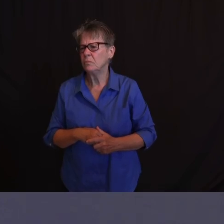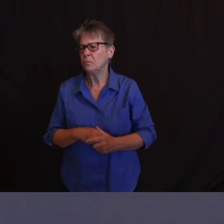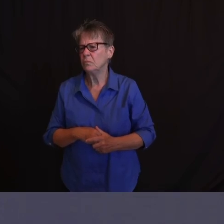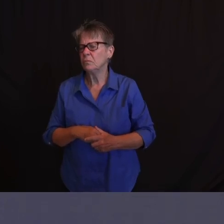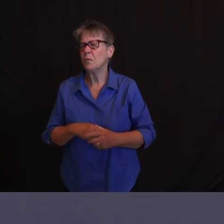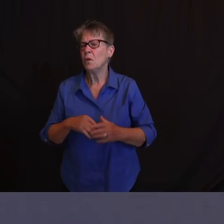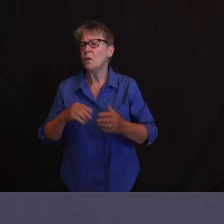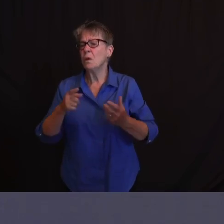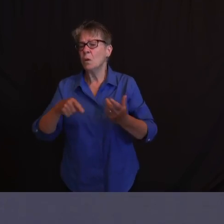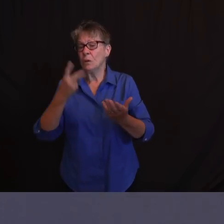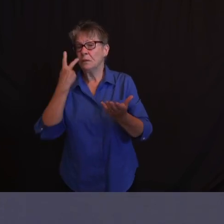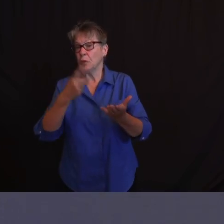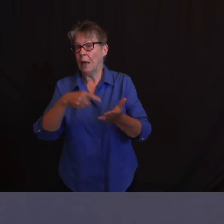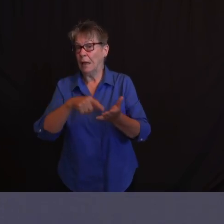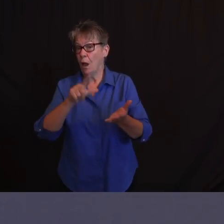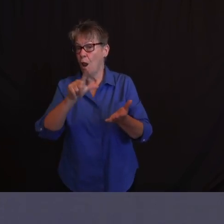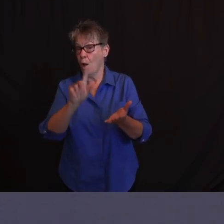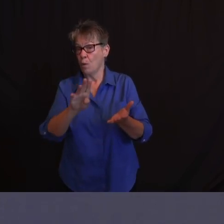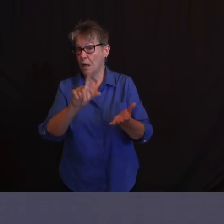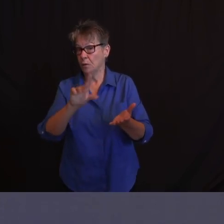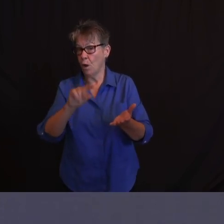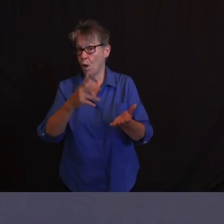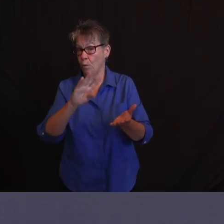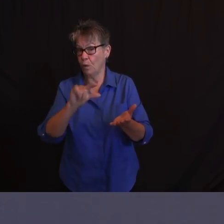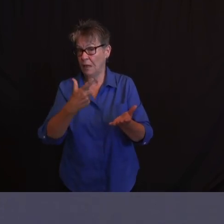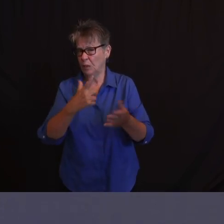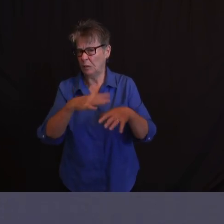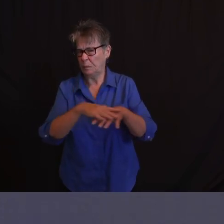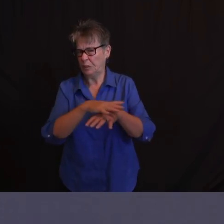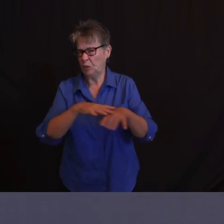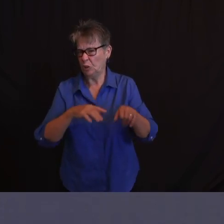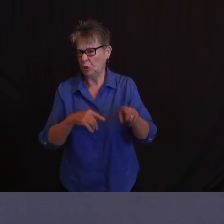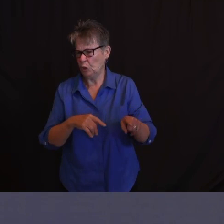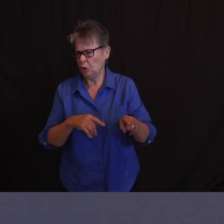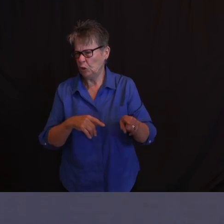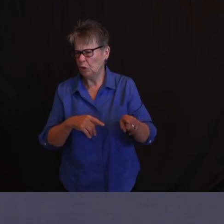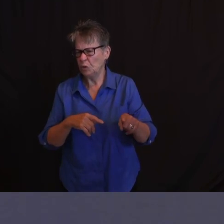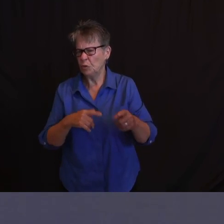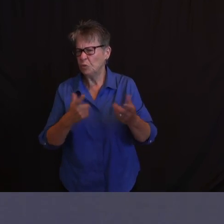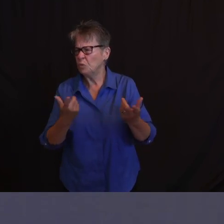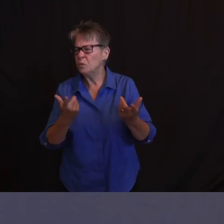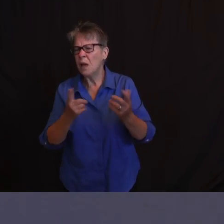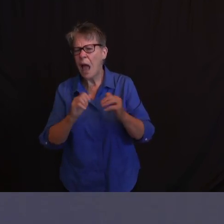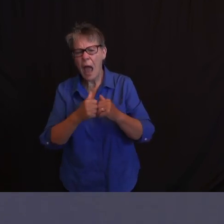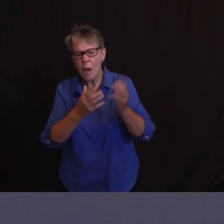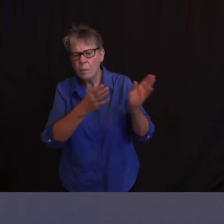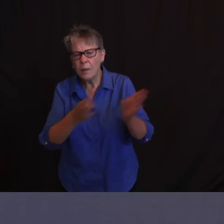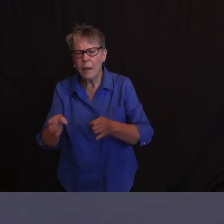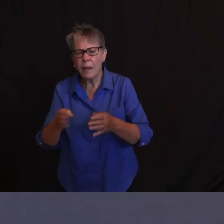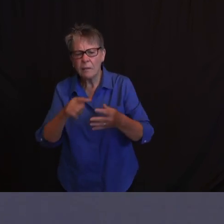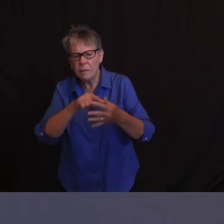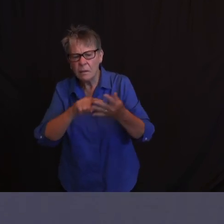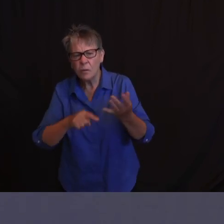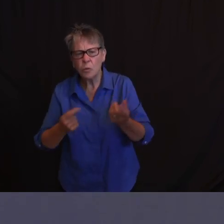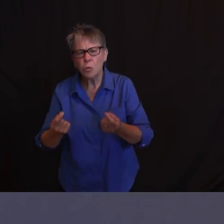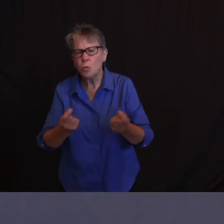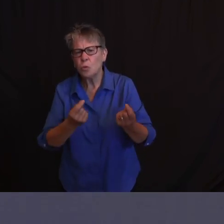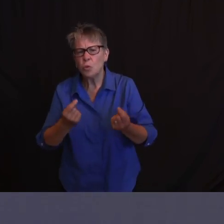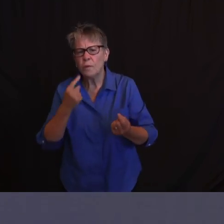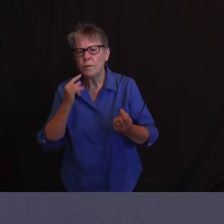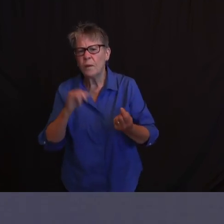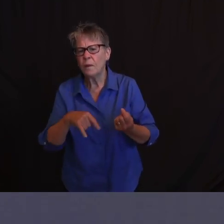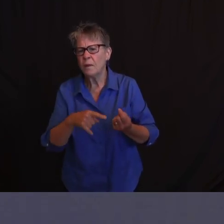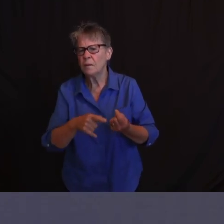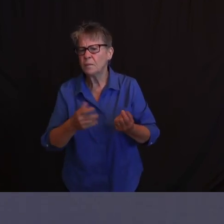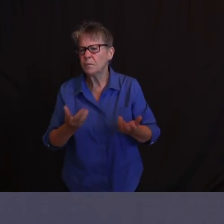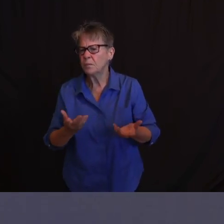with beach overcrowding as the summer heats up? What are their options? New York is requiring travelers to provide contact info when they come into the state, and